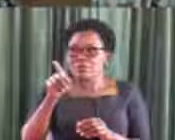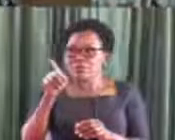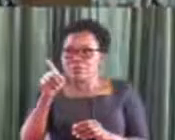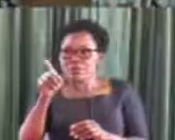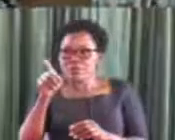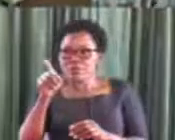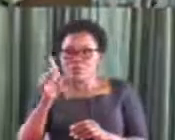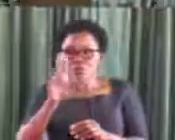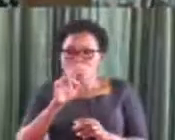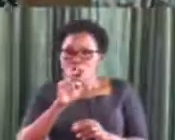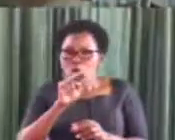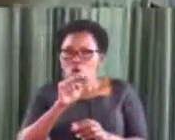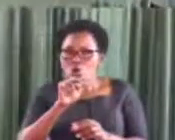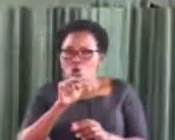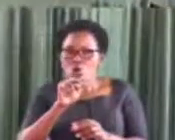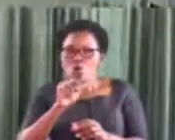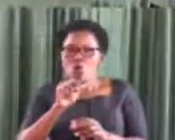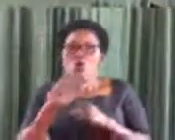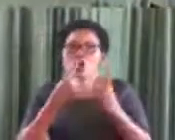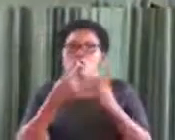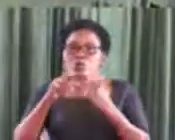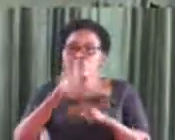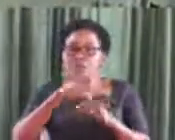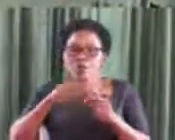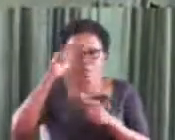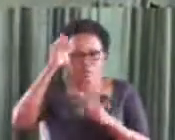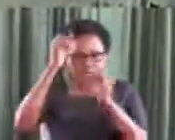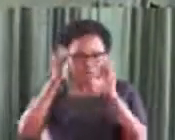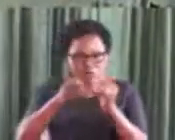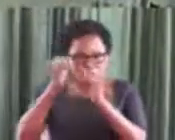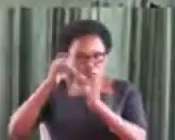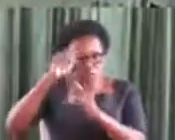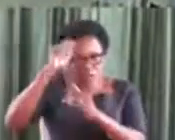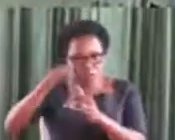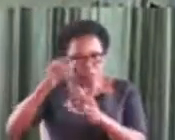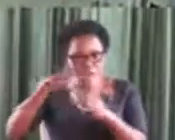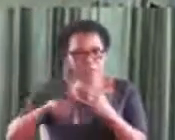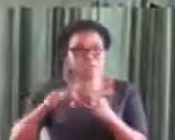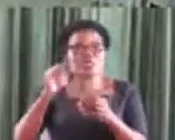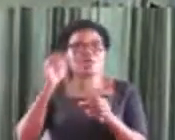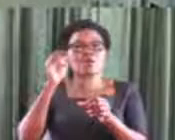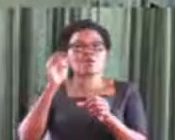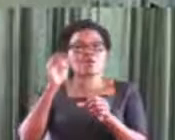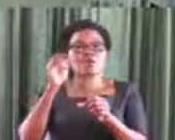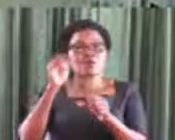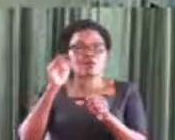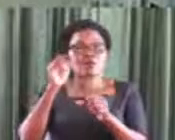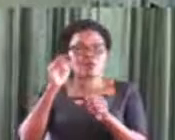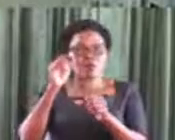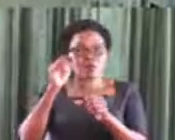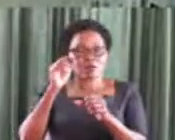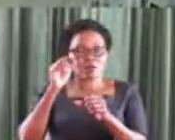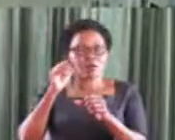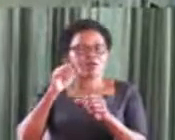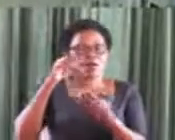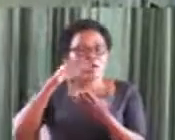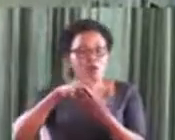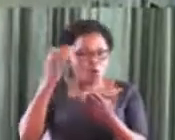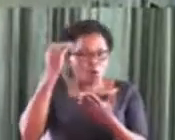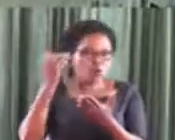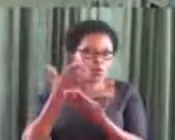in a multiple bench court, in a multiple judge bench.